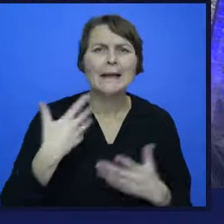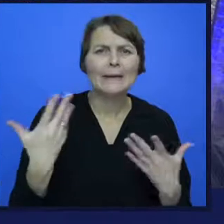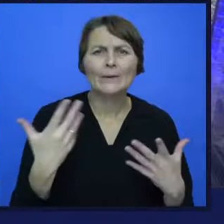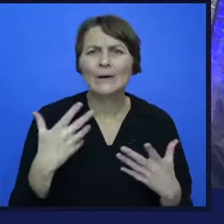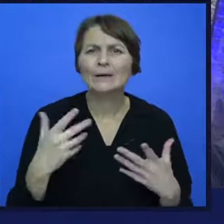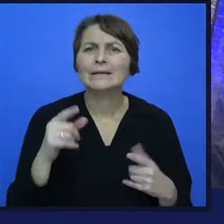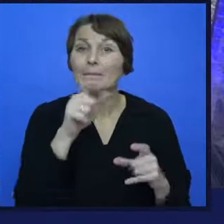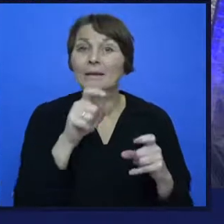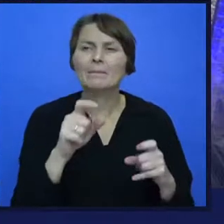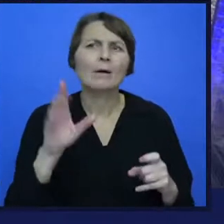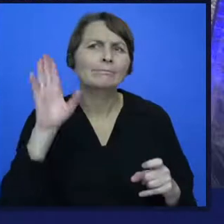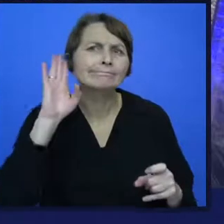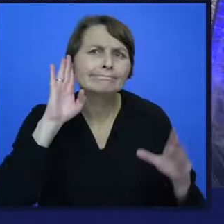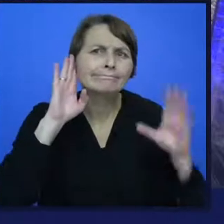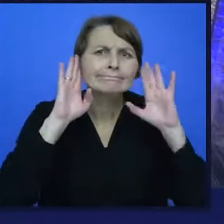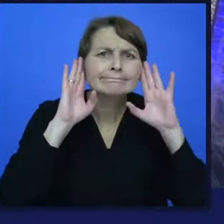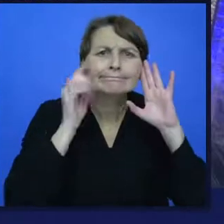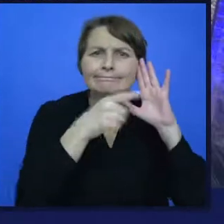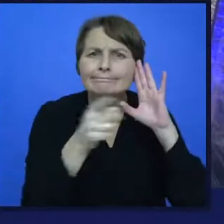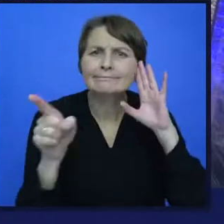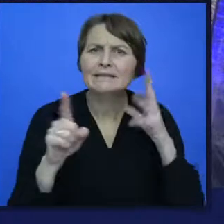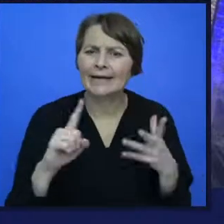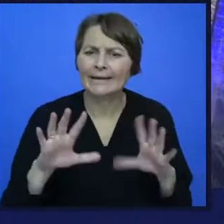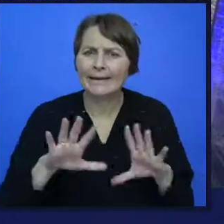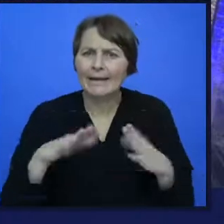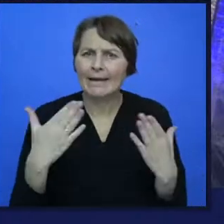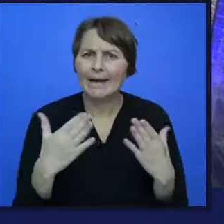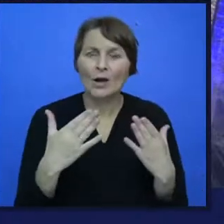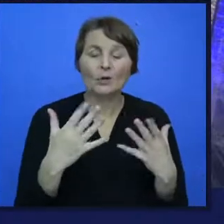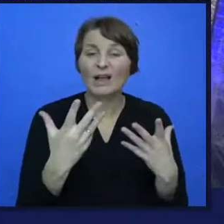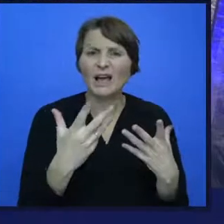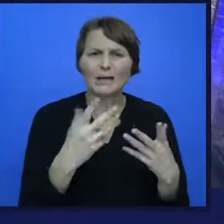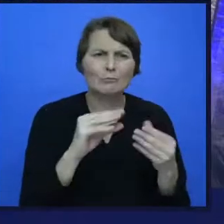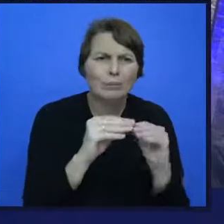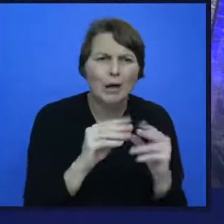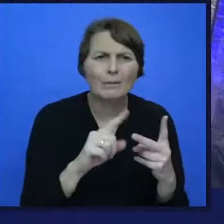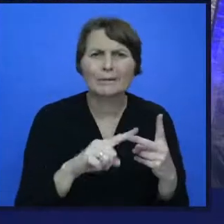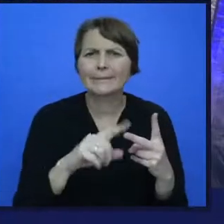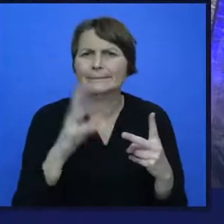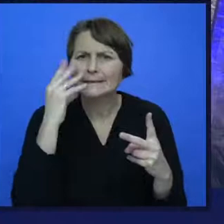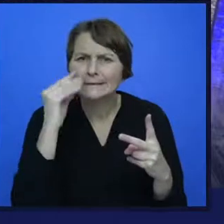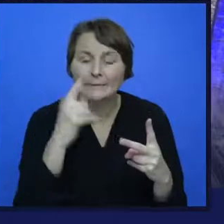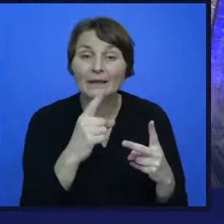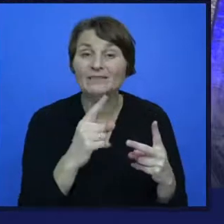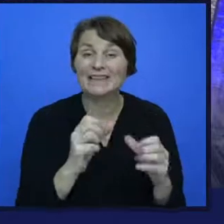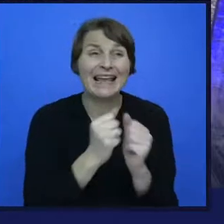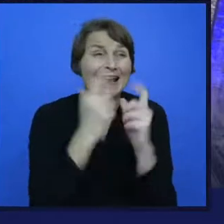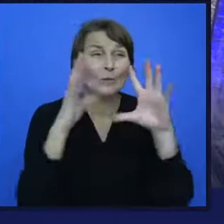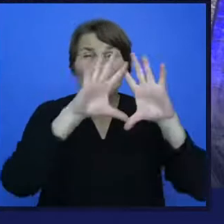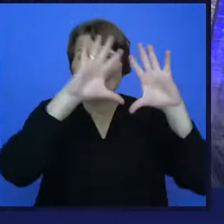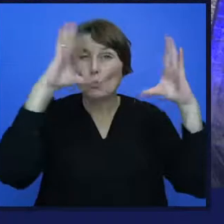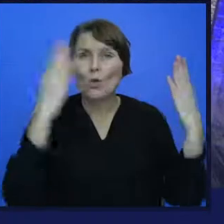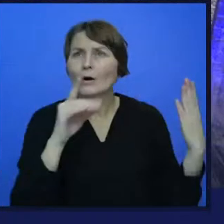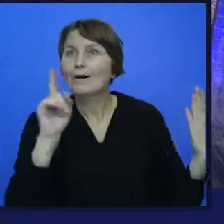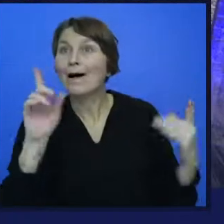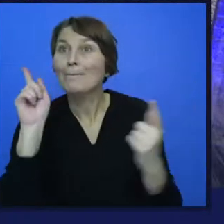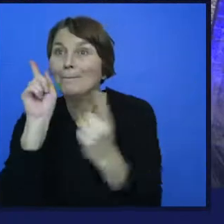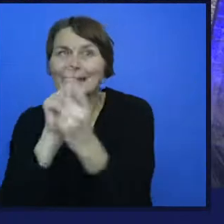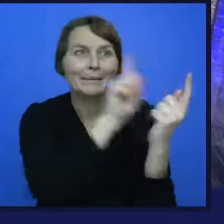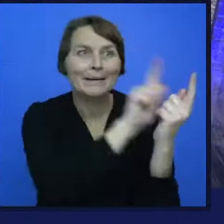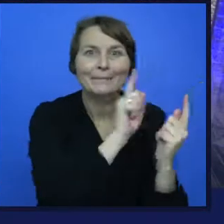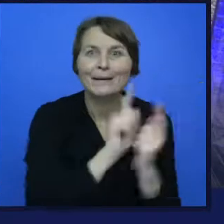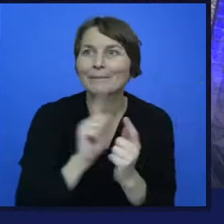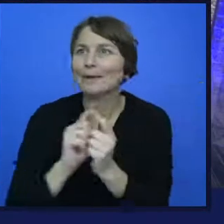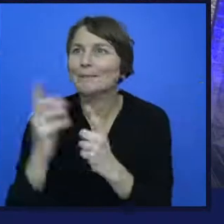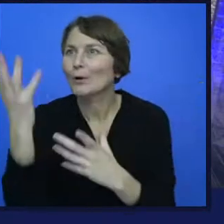terms of how they address opportunities and experiences everywhere from Europe to Africa to Australia, to you name it. And everybody addresses,